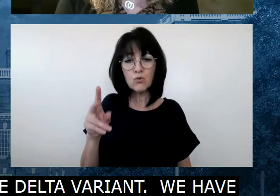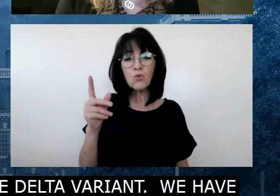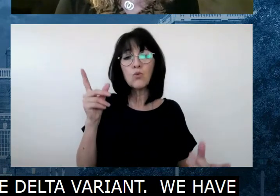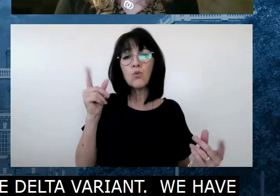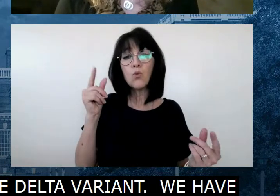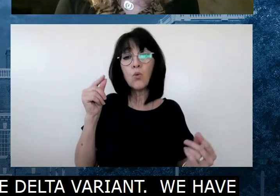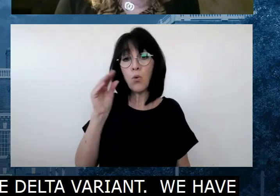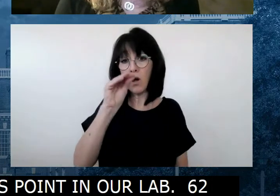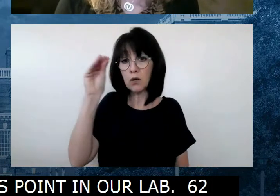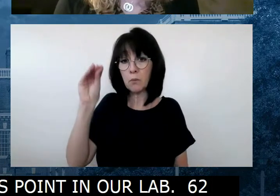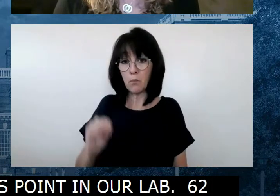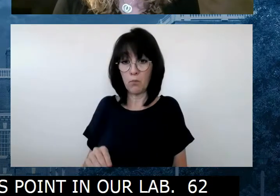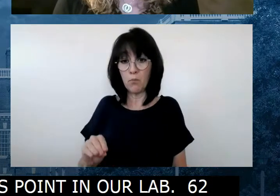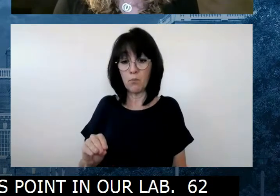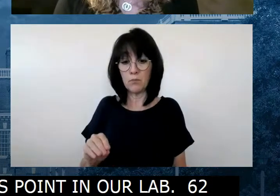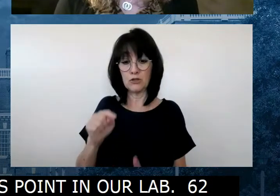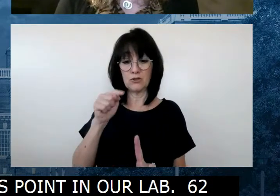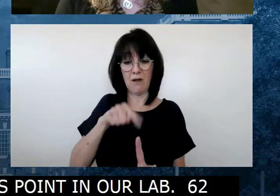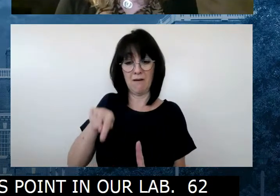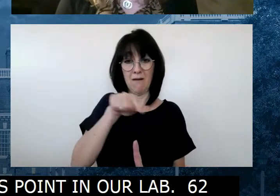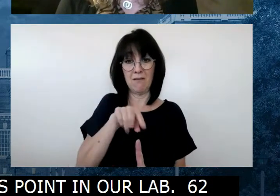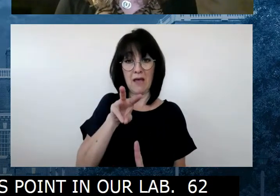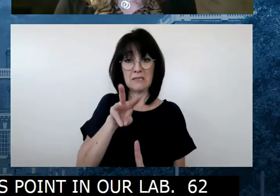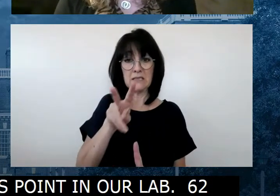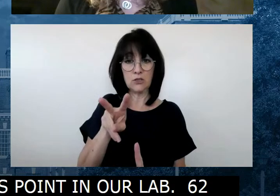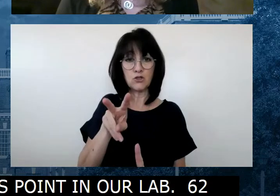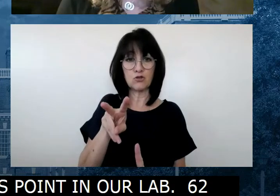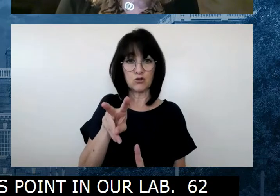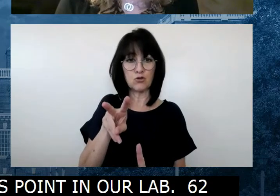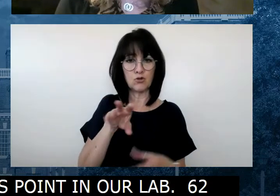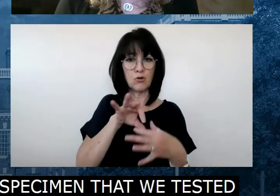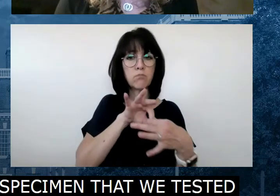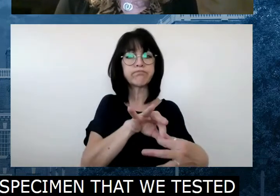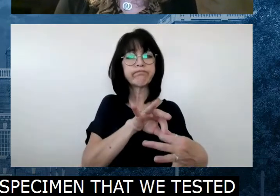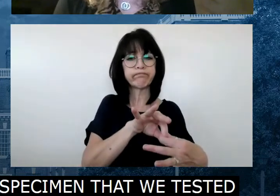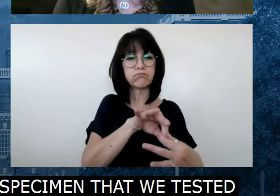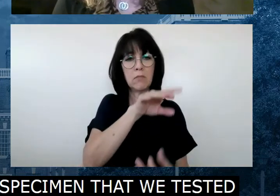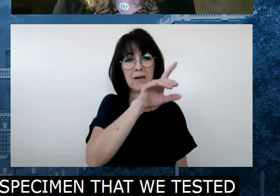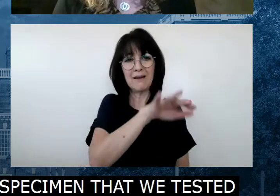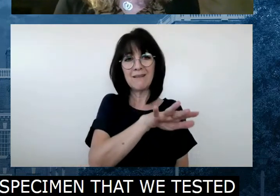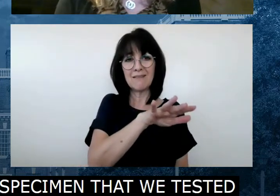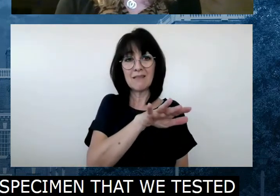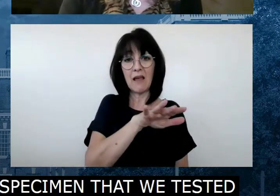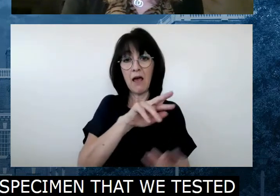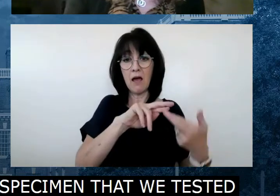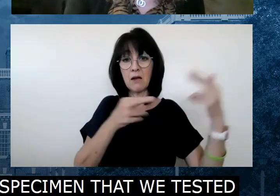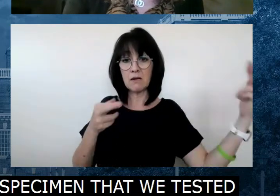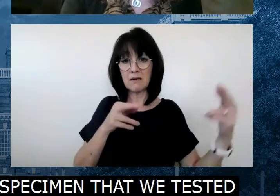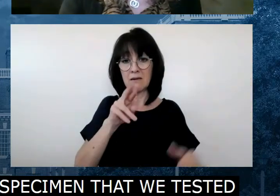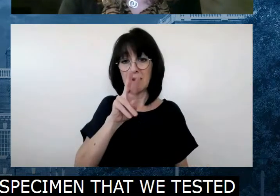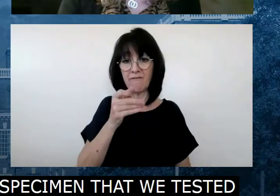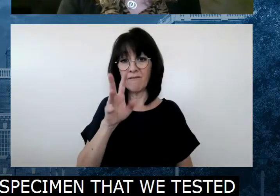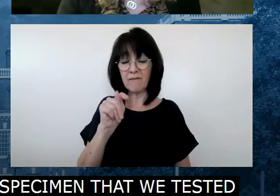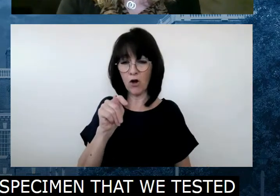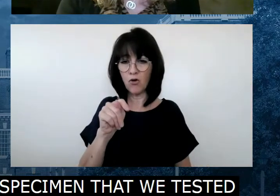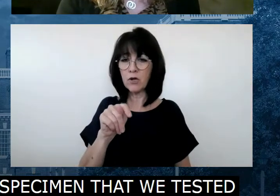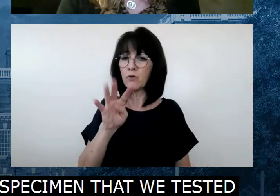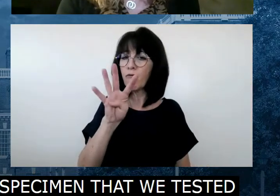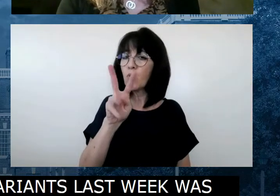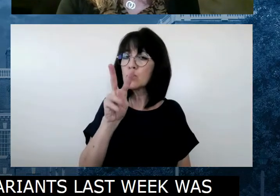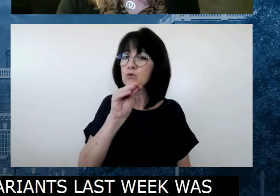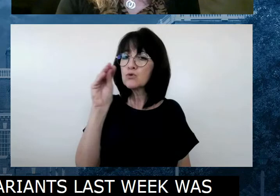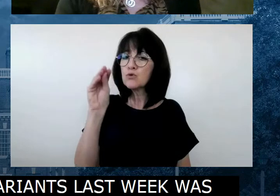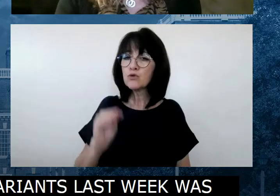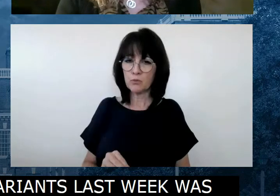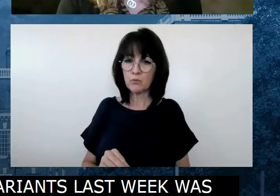are positive for one of these variants over the past week was about 42%. But again, we'll keep a really close